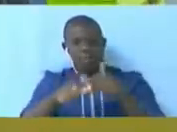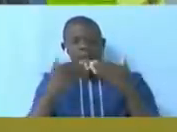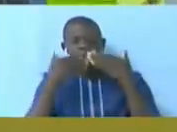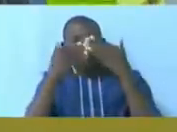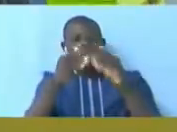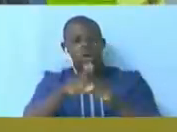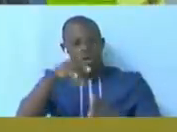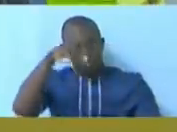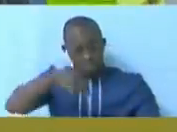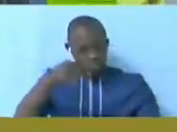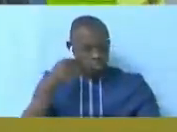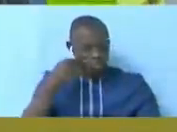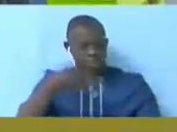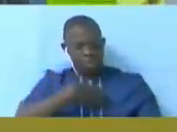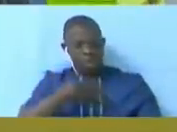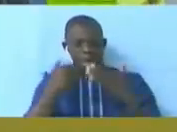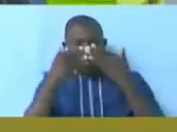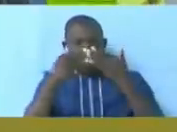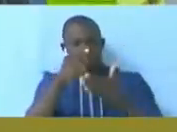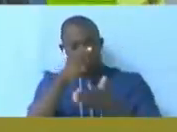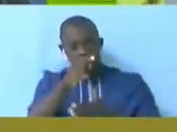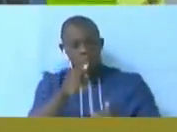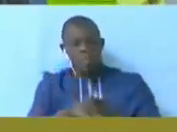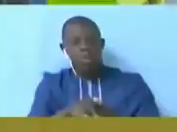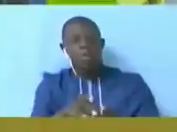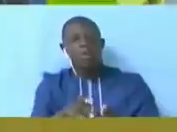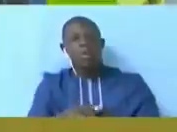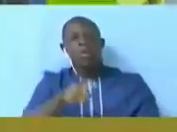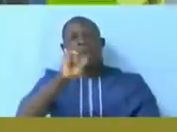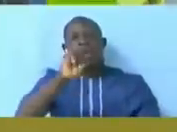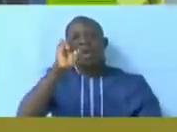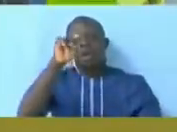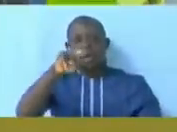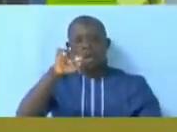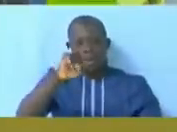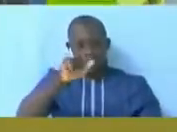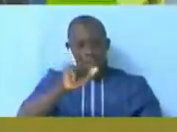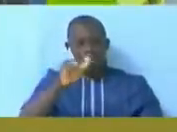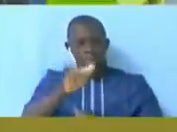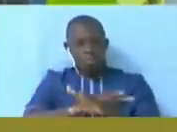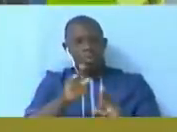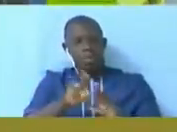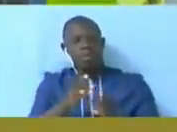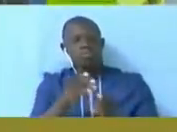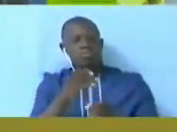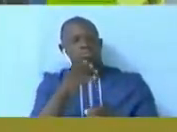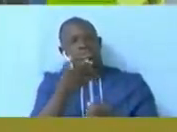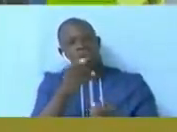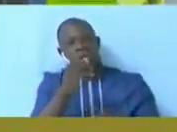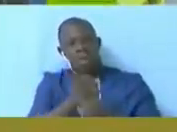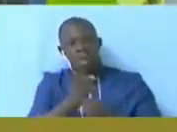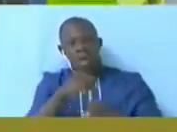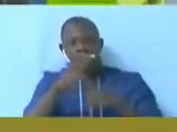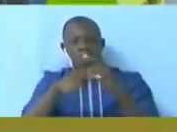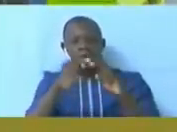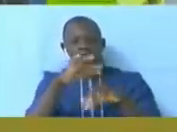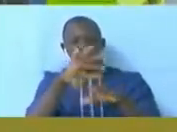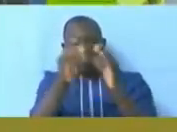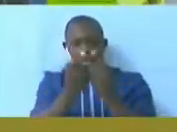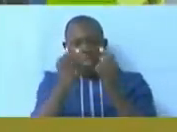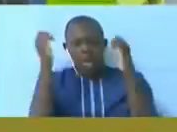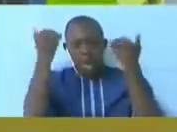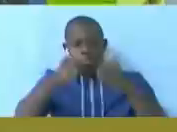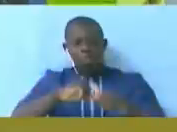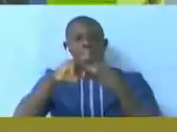I'll tell you today. Esa was charged because of the Ghanaian case. Esa dalilo me asabu ya tumiro de akawda